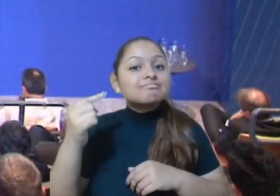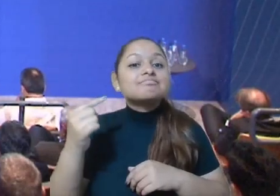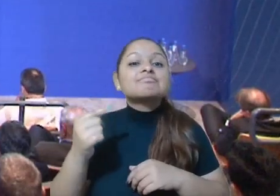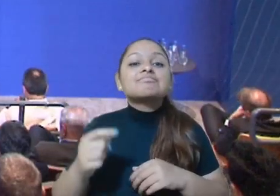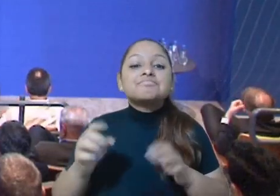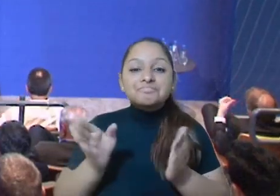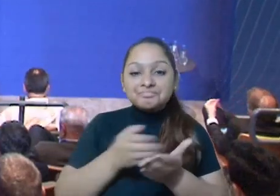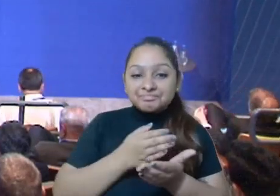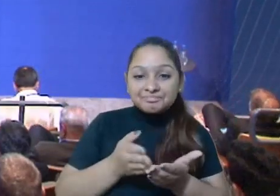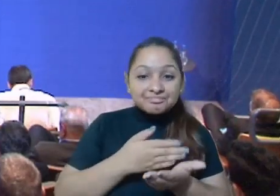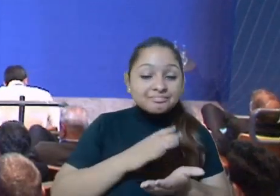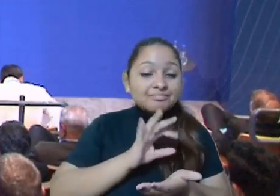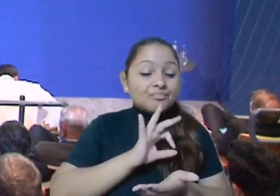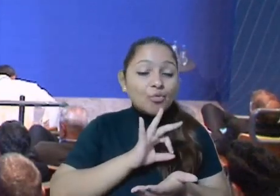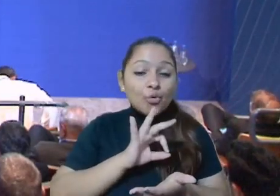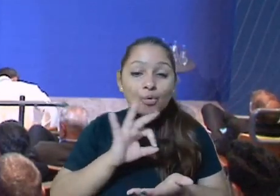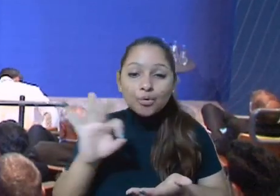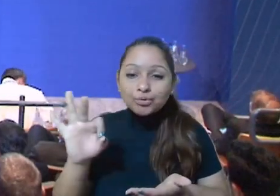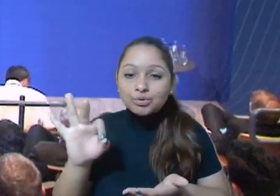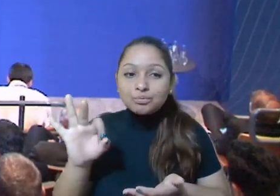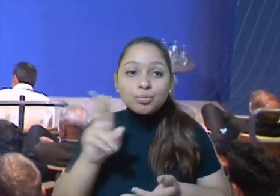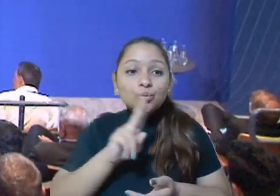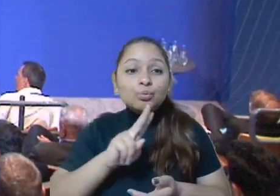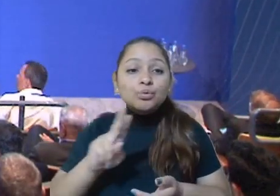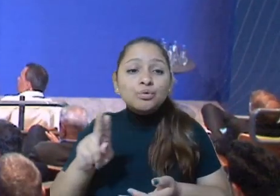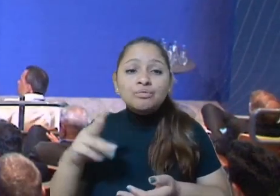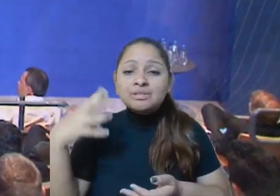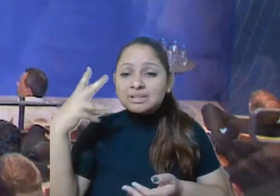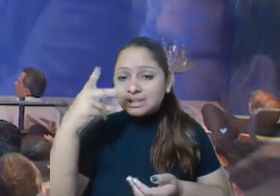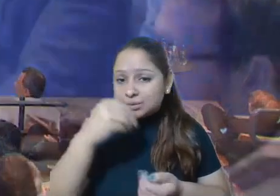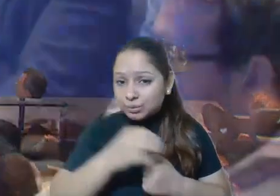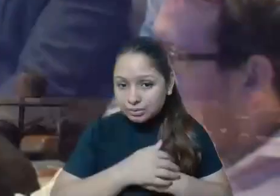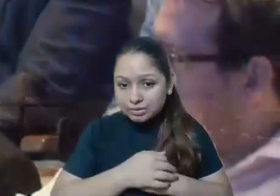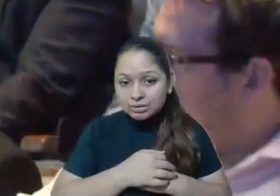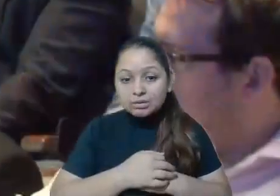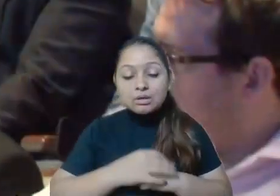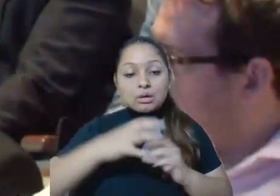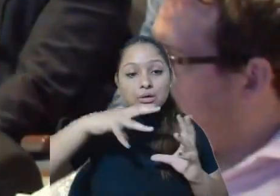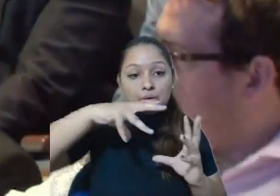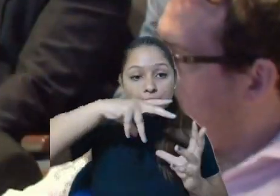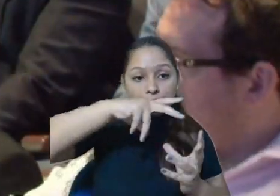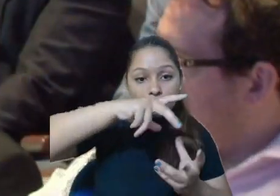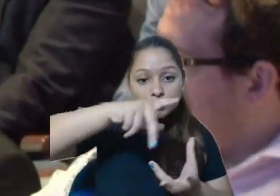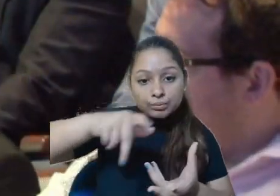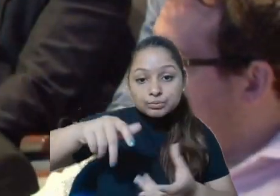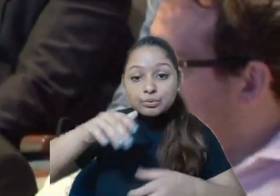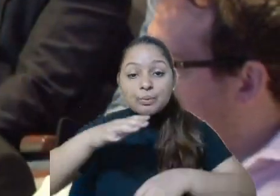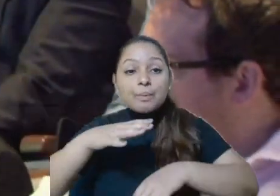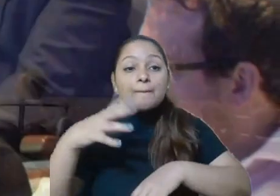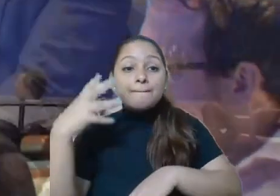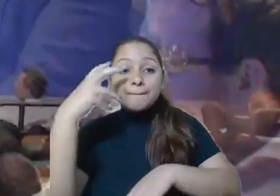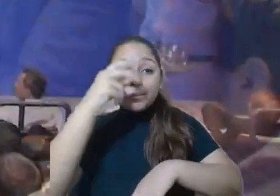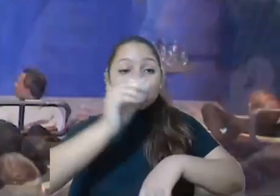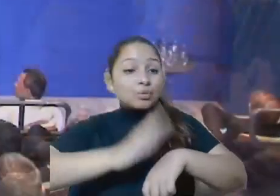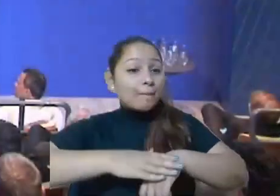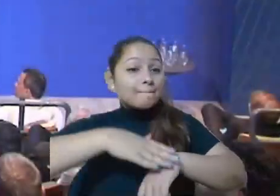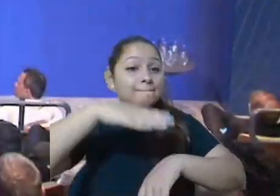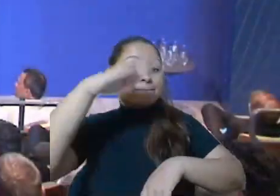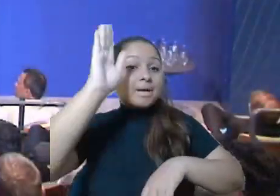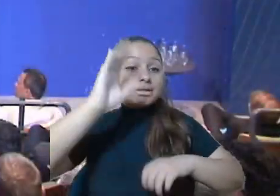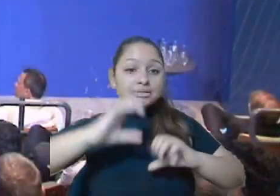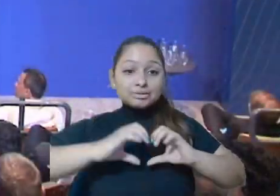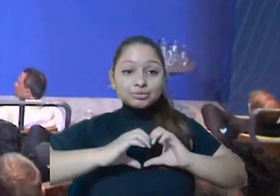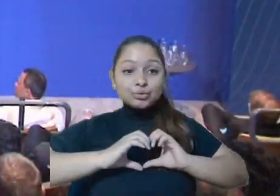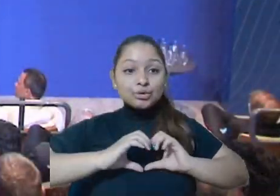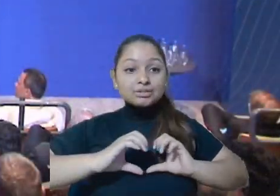book that for me is the most beautiful name of the book, which is called The Most Beautiful World Our Hearts